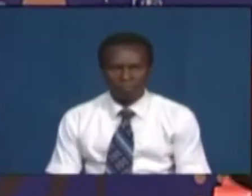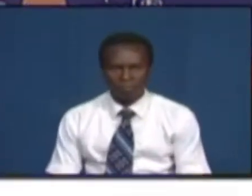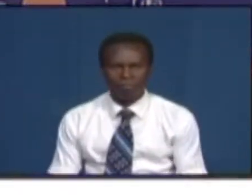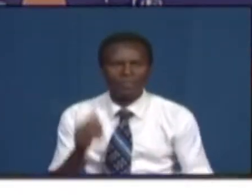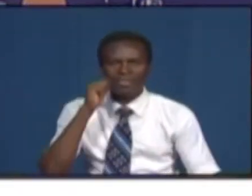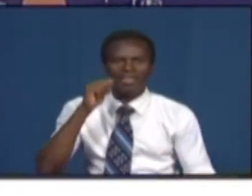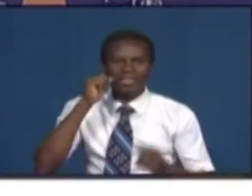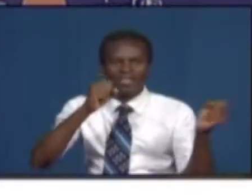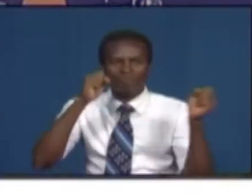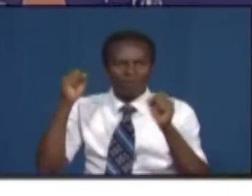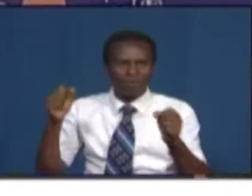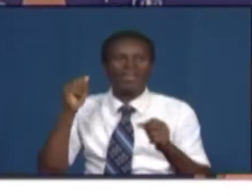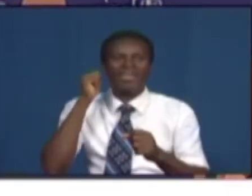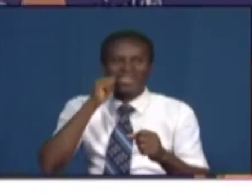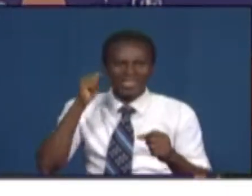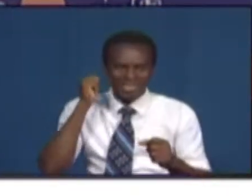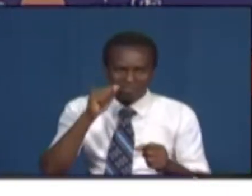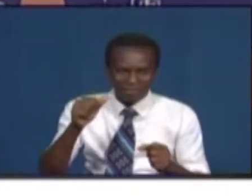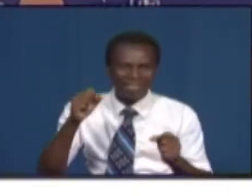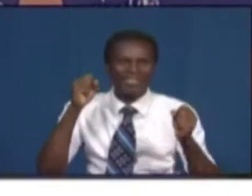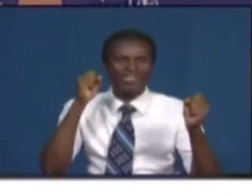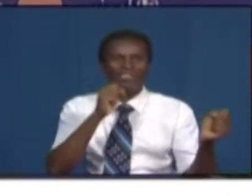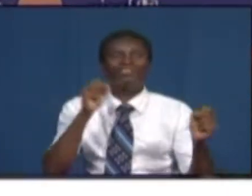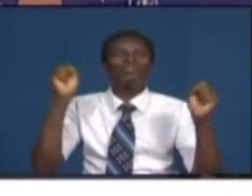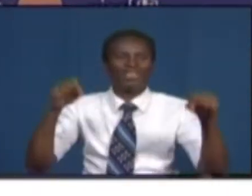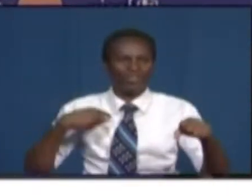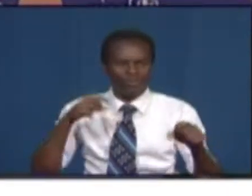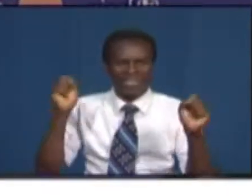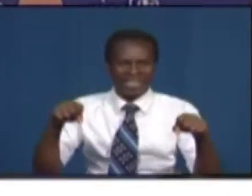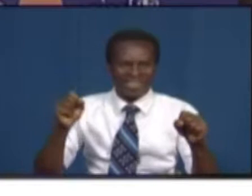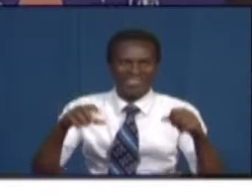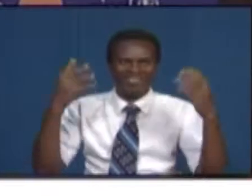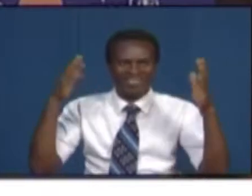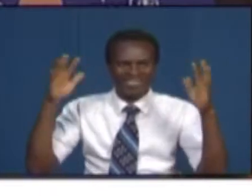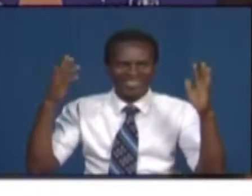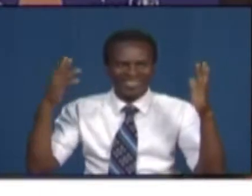Girls power. Girls power. Girls power. Yes, we can.